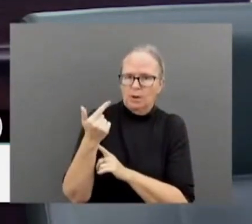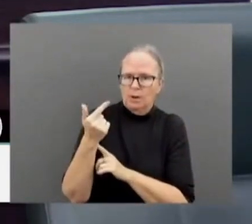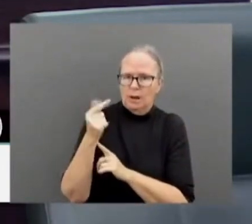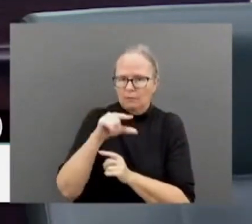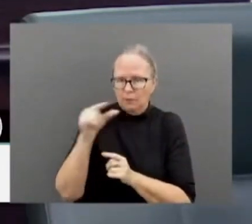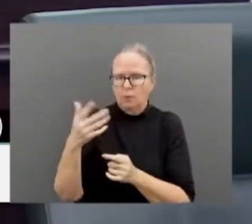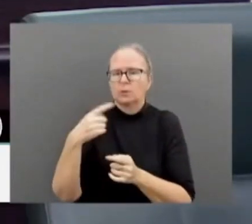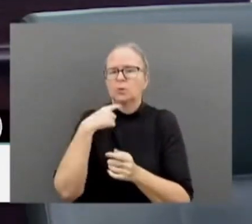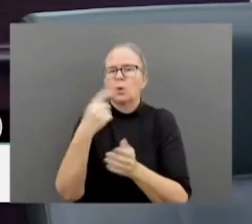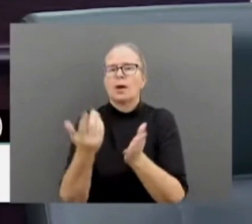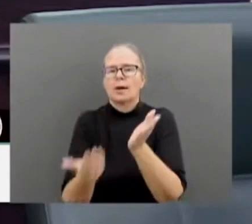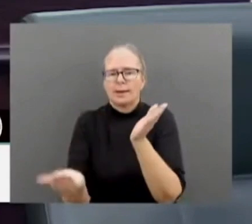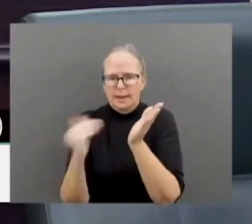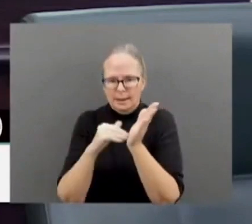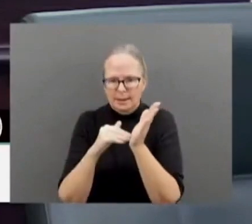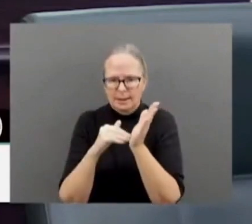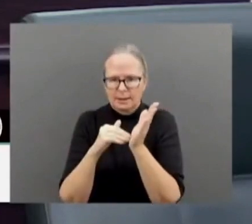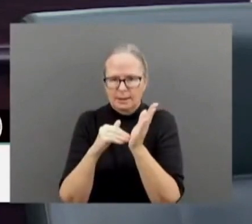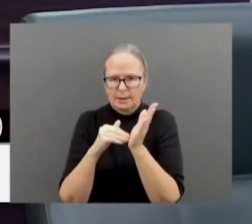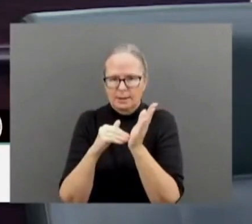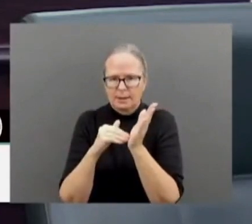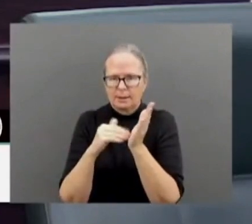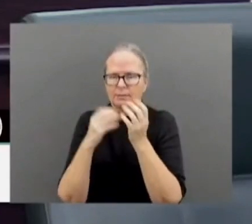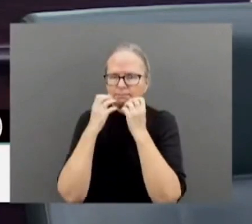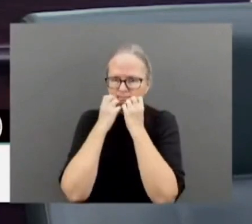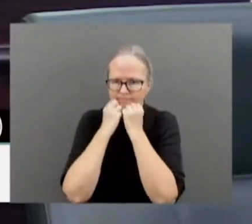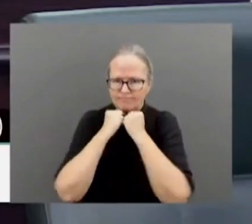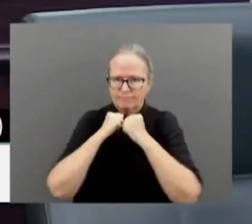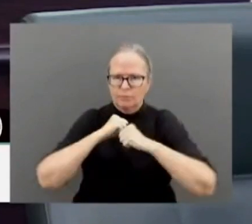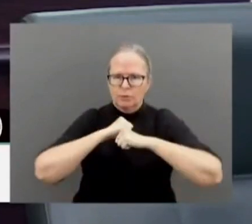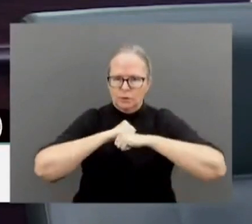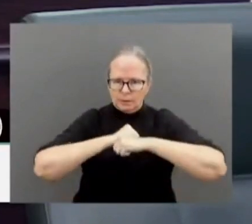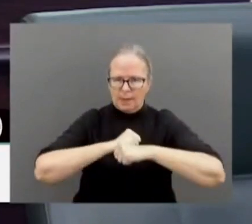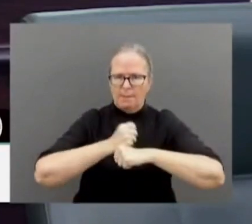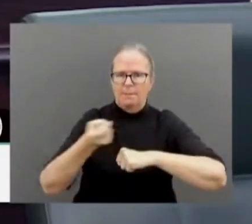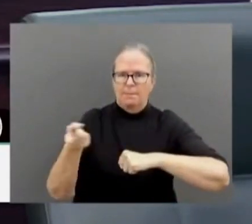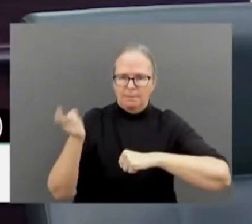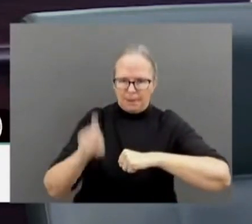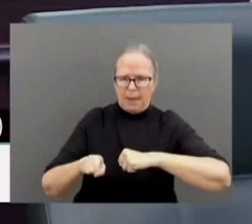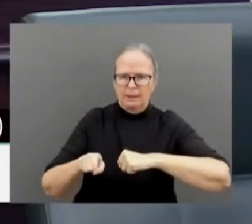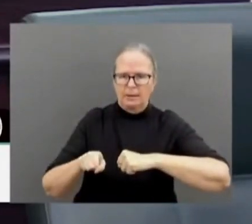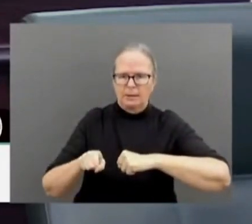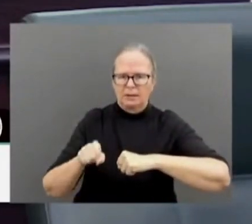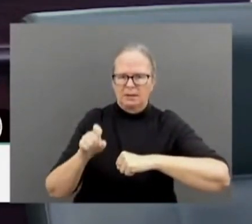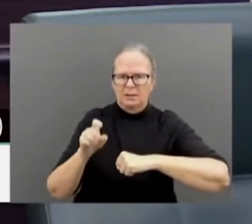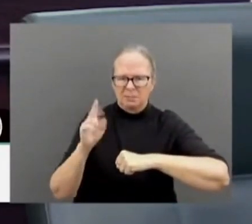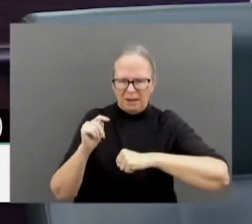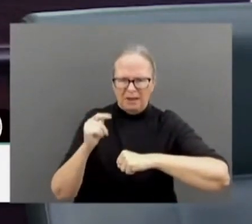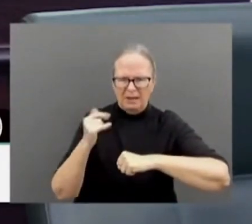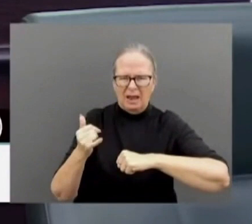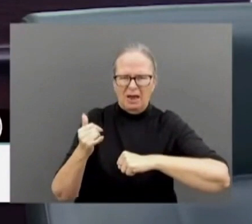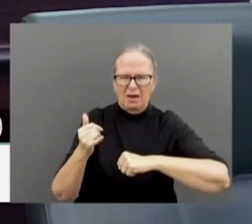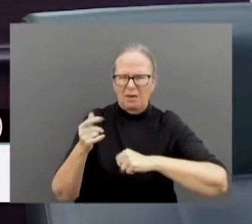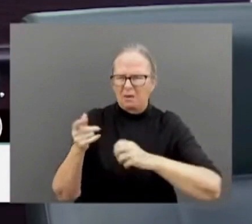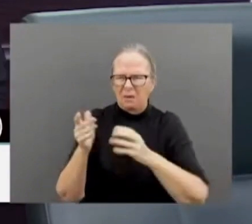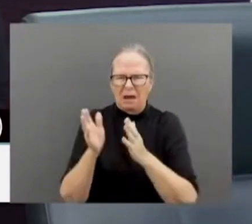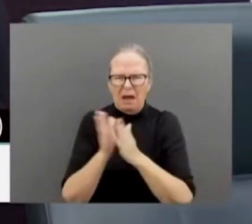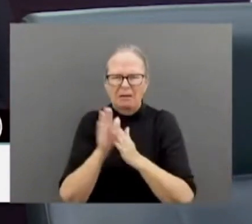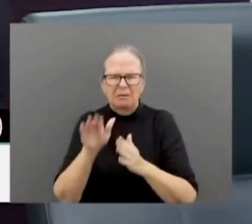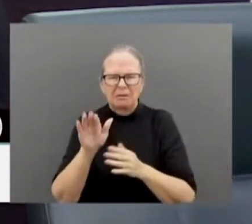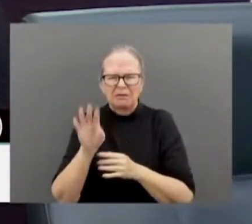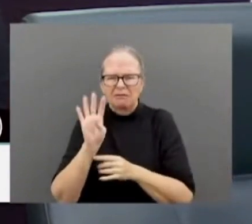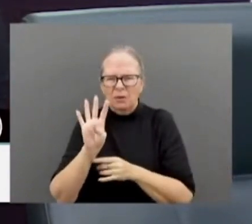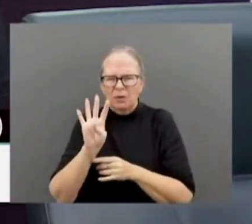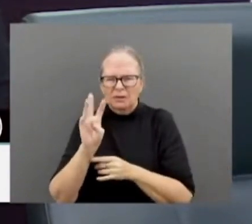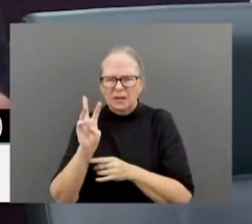be protected. Yet, Northback Holdings has applied for 46 new boreholes to be drilled in the previously denied Grassy